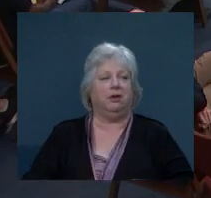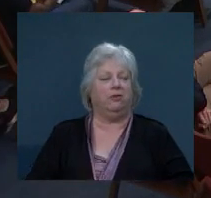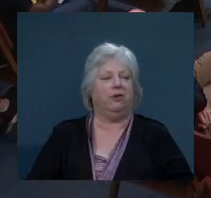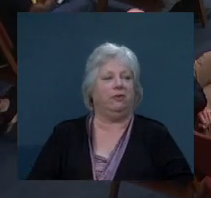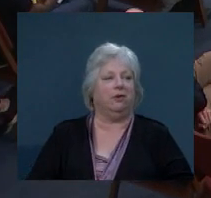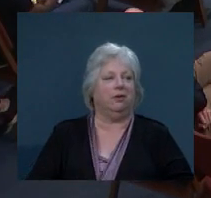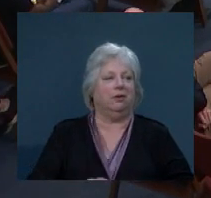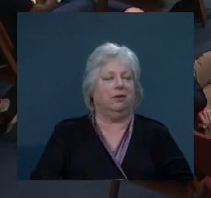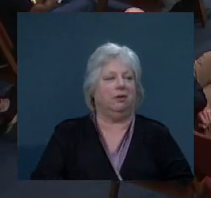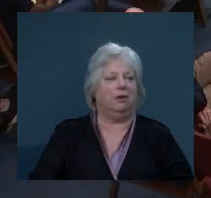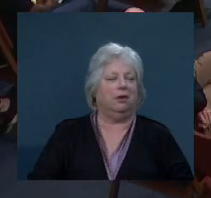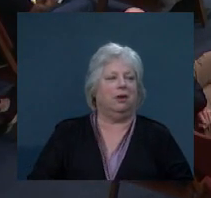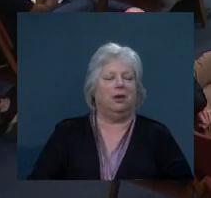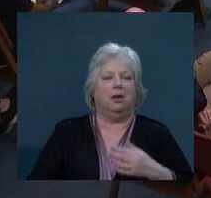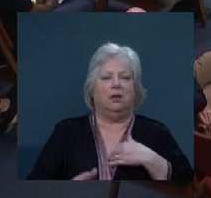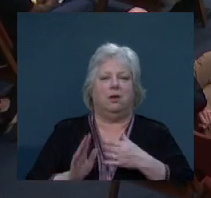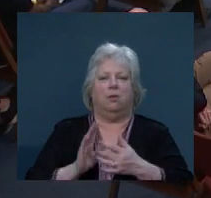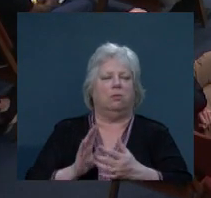I guess technically,